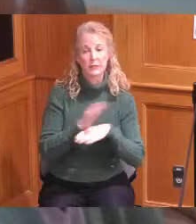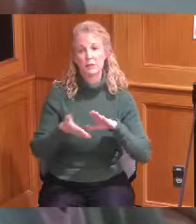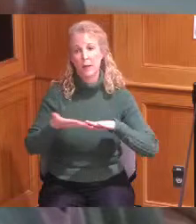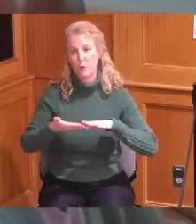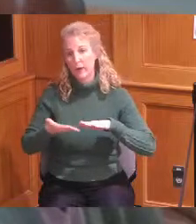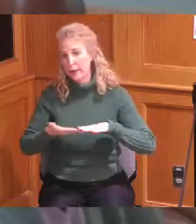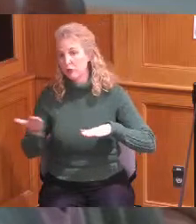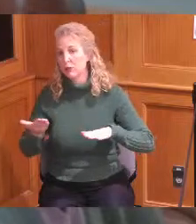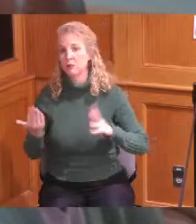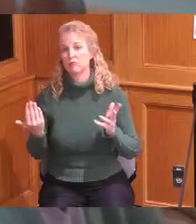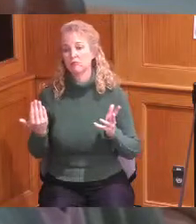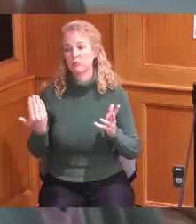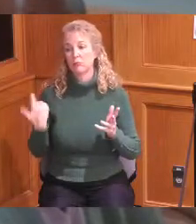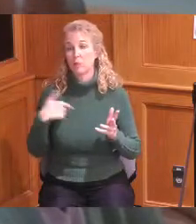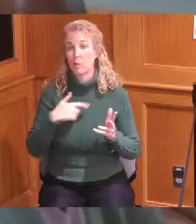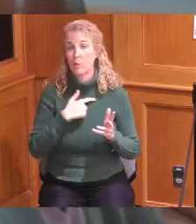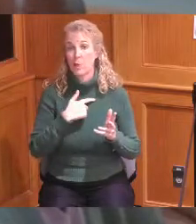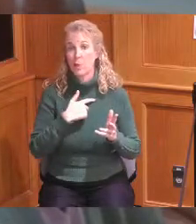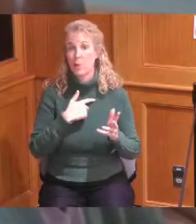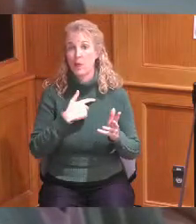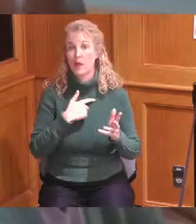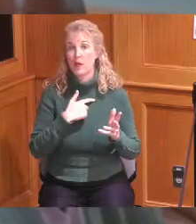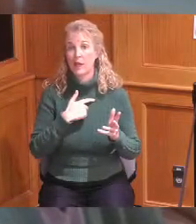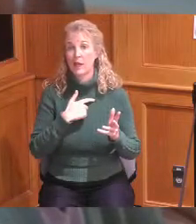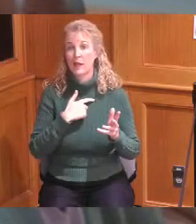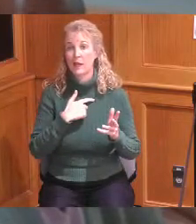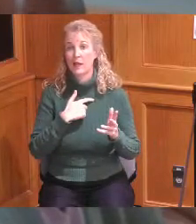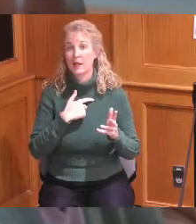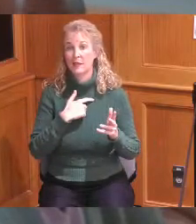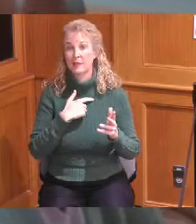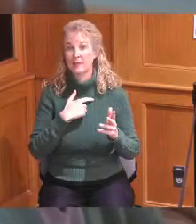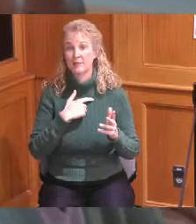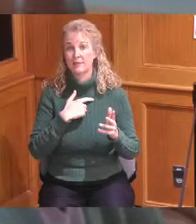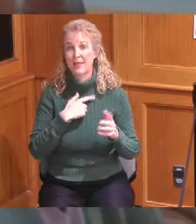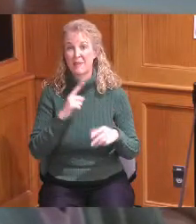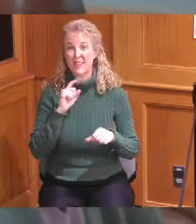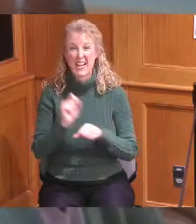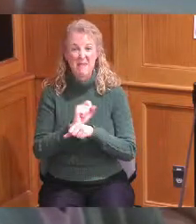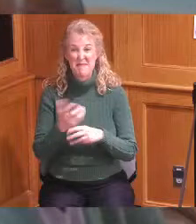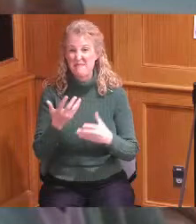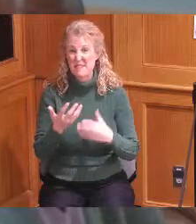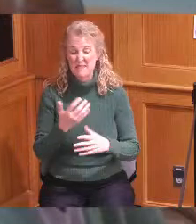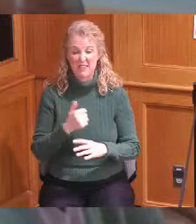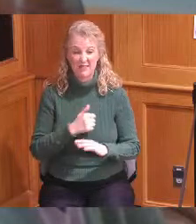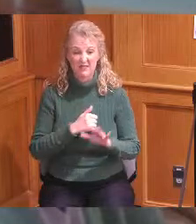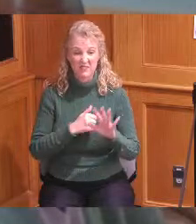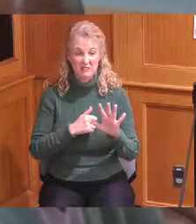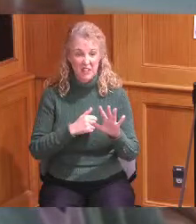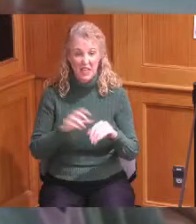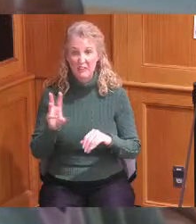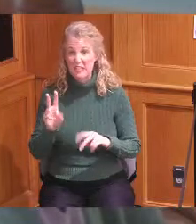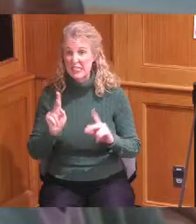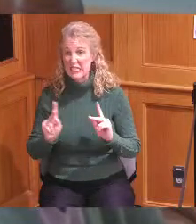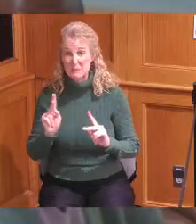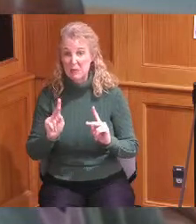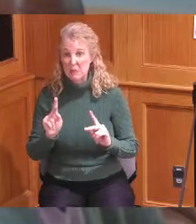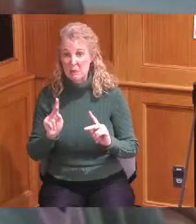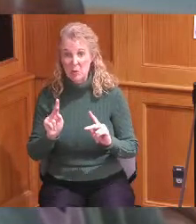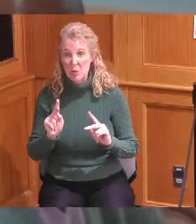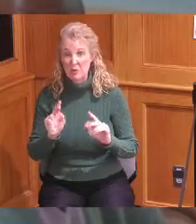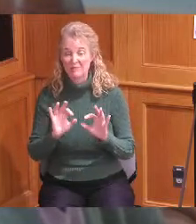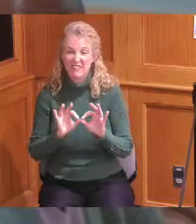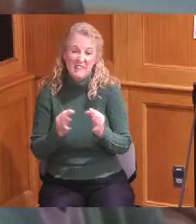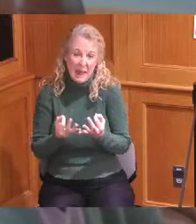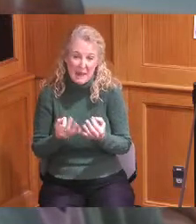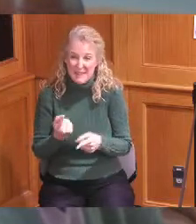operations, we got to meet some great small business. We're talking 5, 6 person businesses,